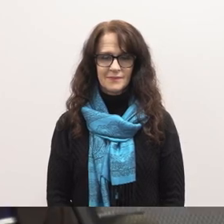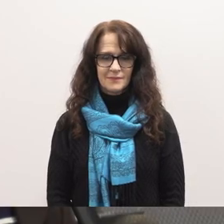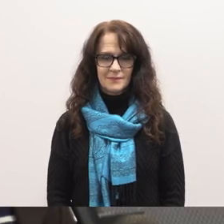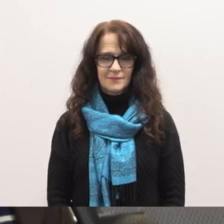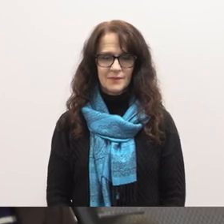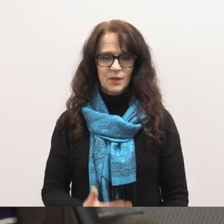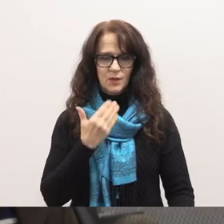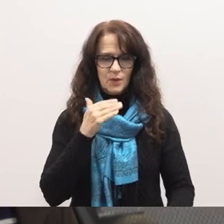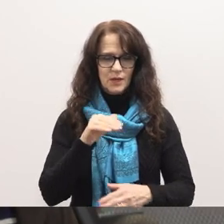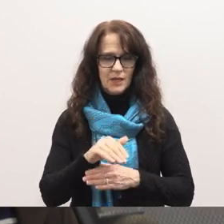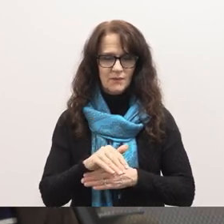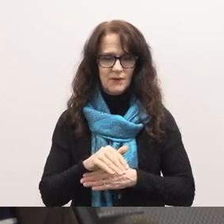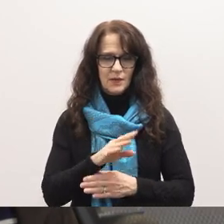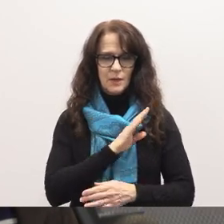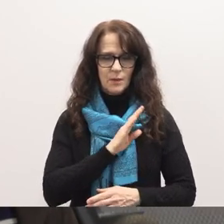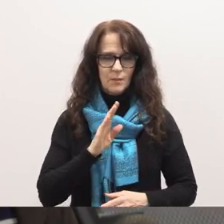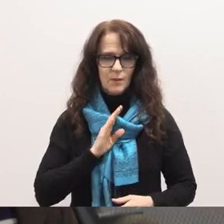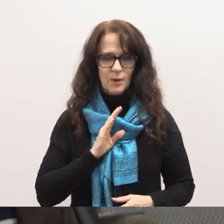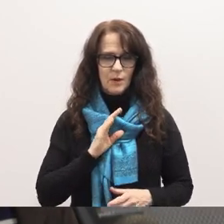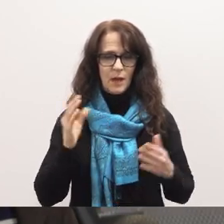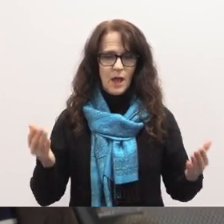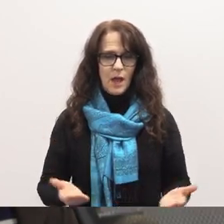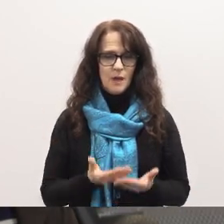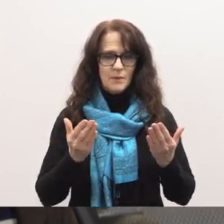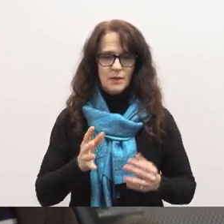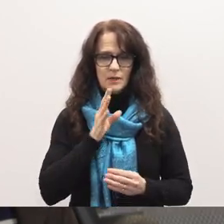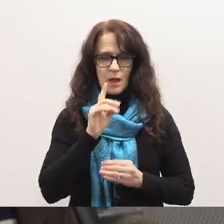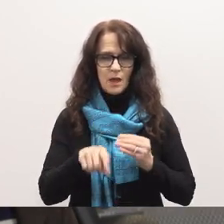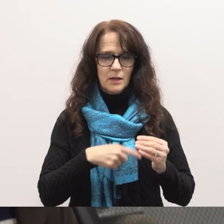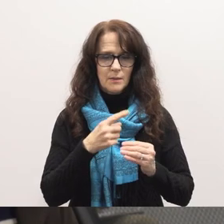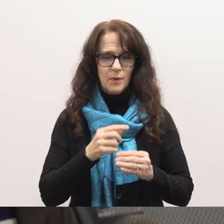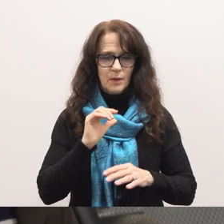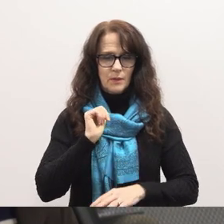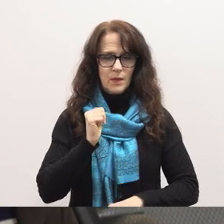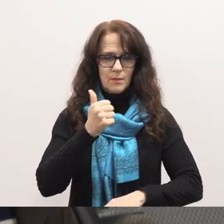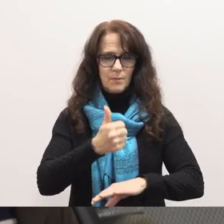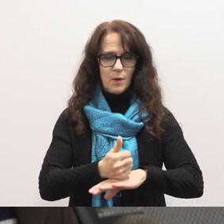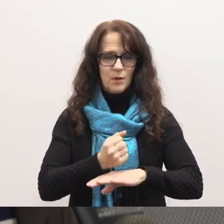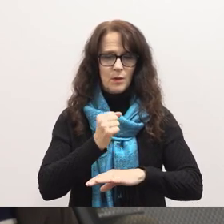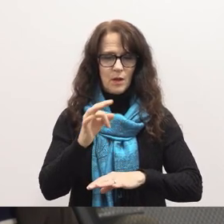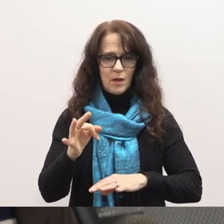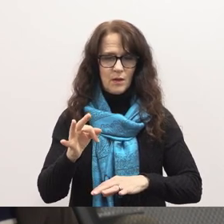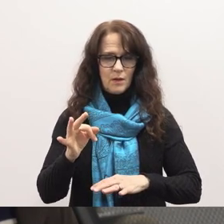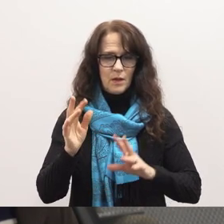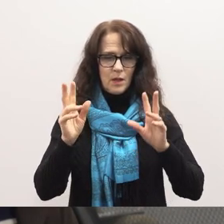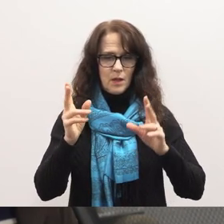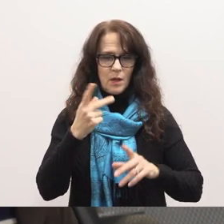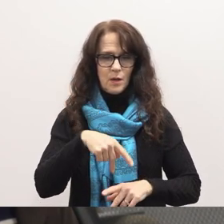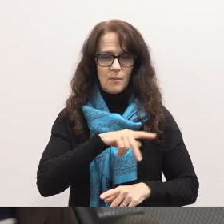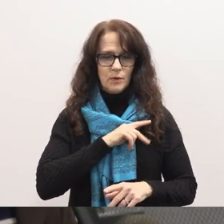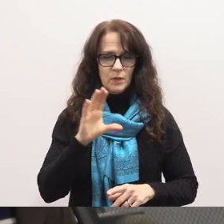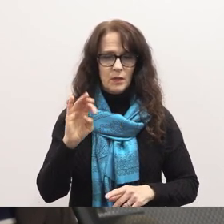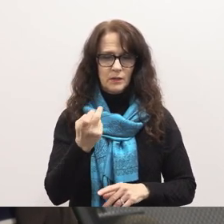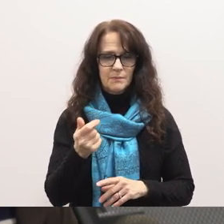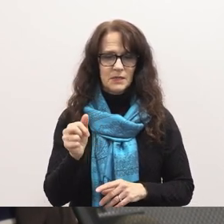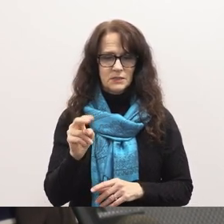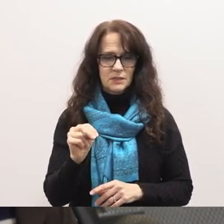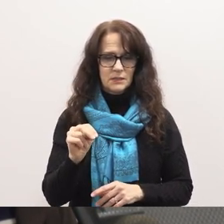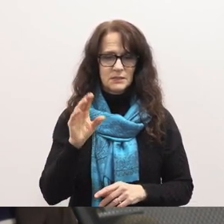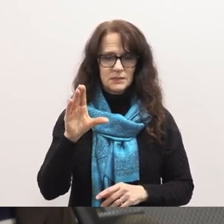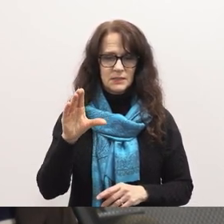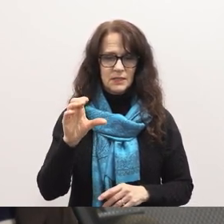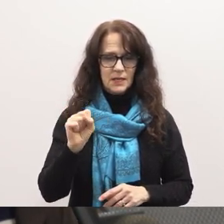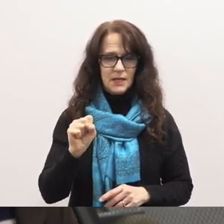Good evening, board. I'm here to talk about the appointment of the Personnel Commission.